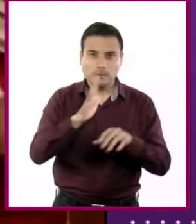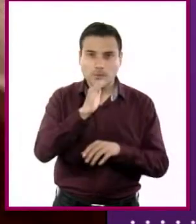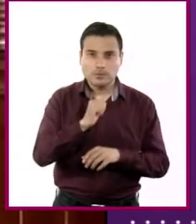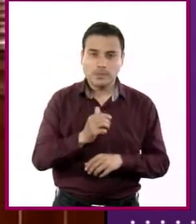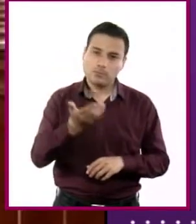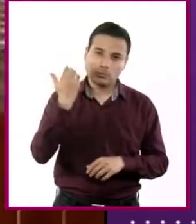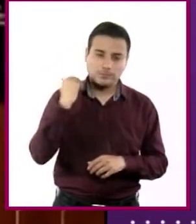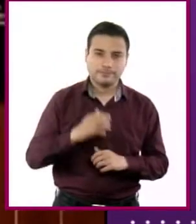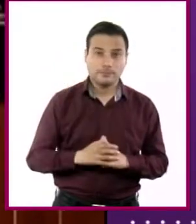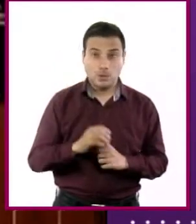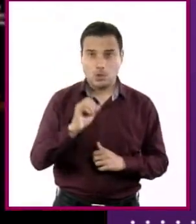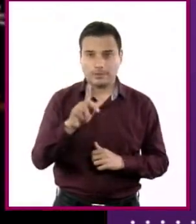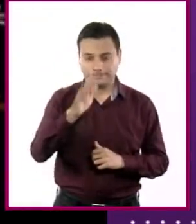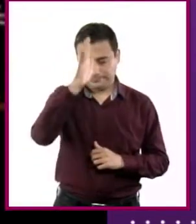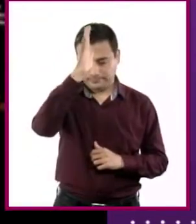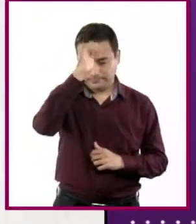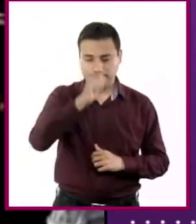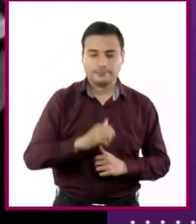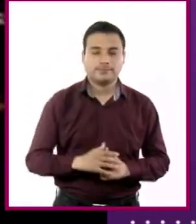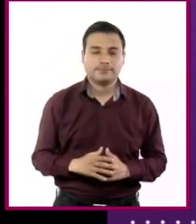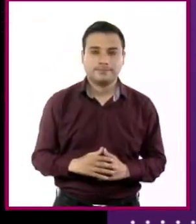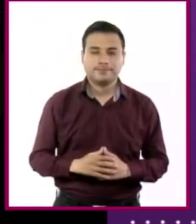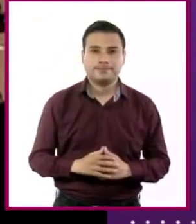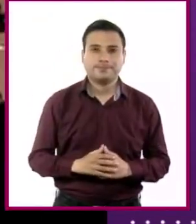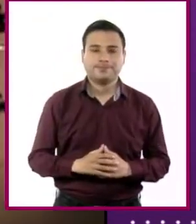Okay, let's go.